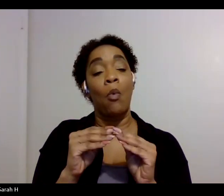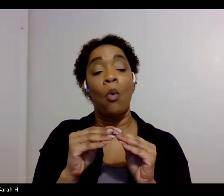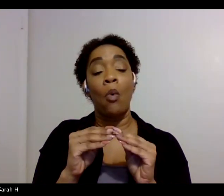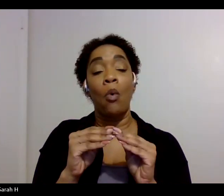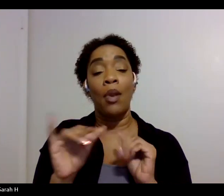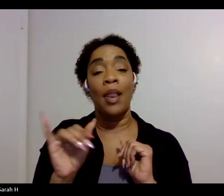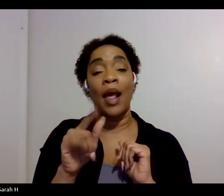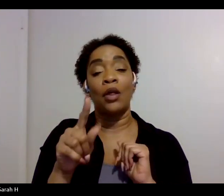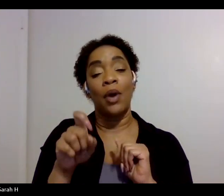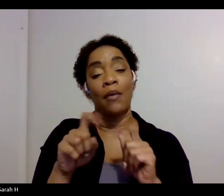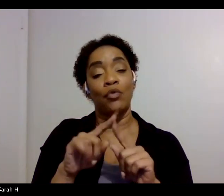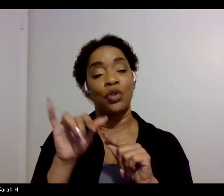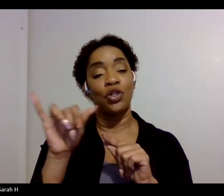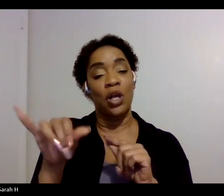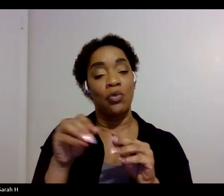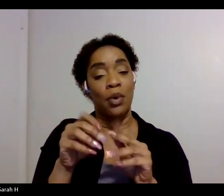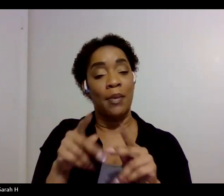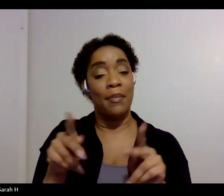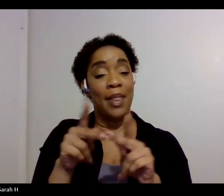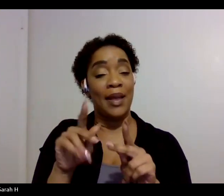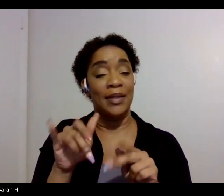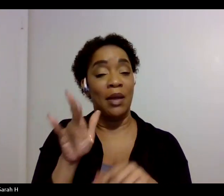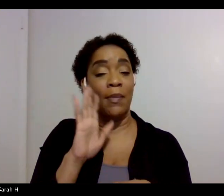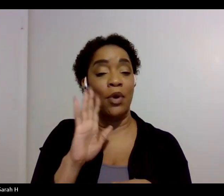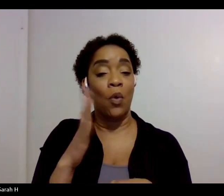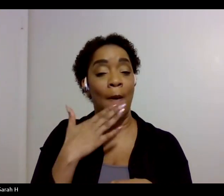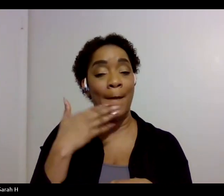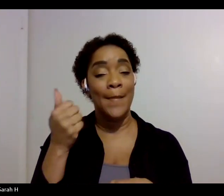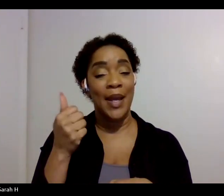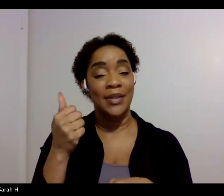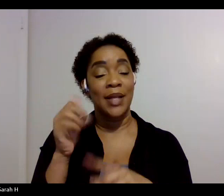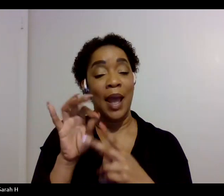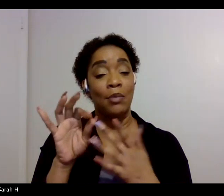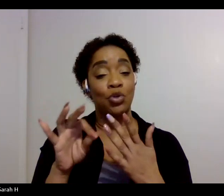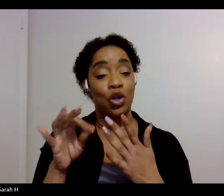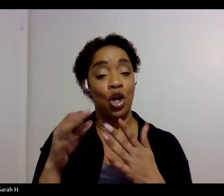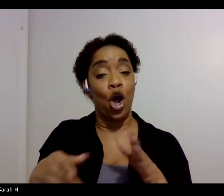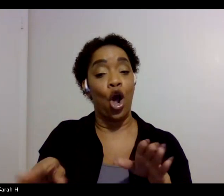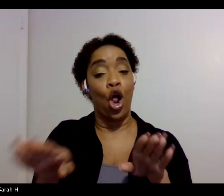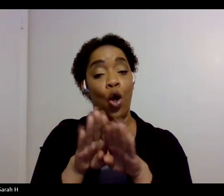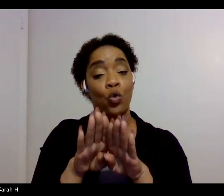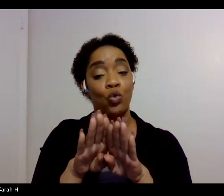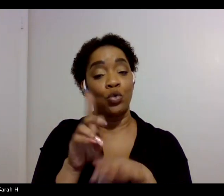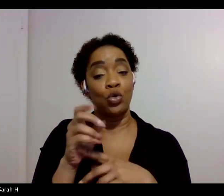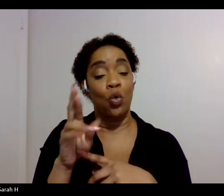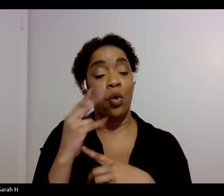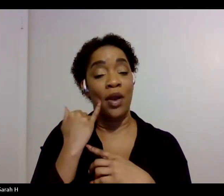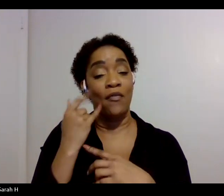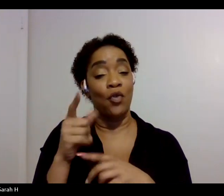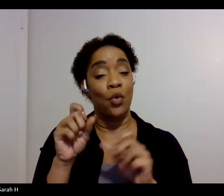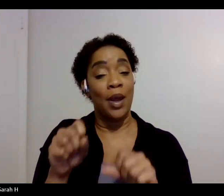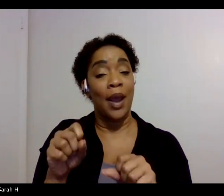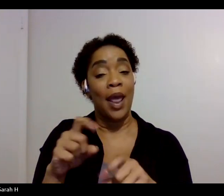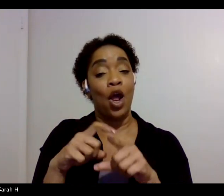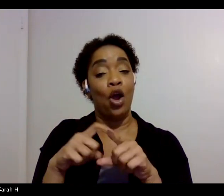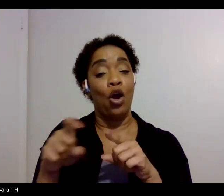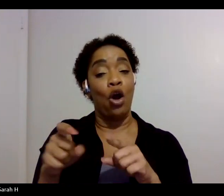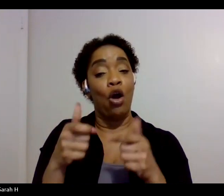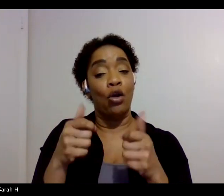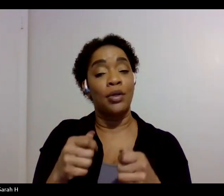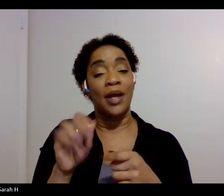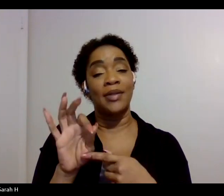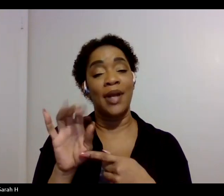your best option to close that door if you can, and then call or text 911 to state where you are. I'm in